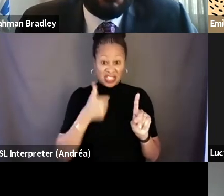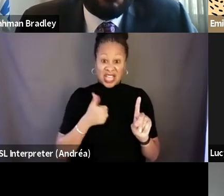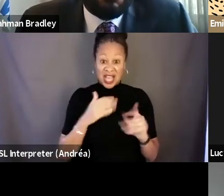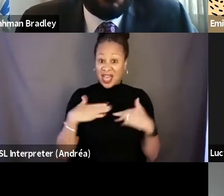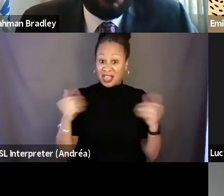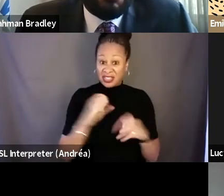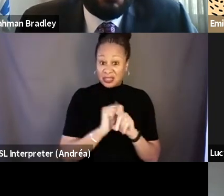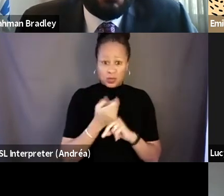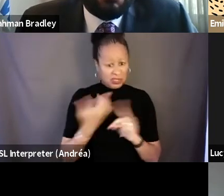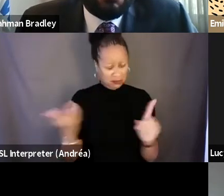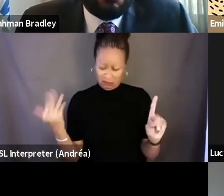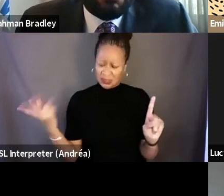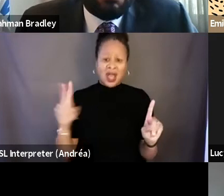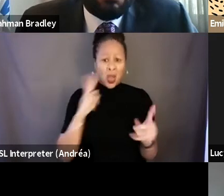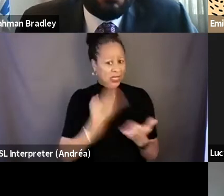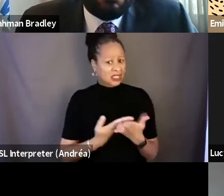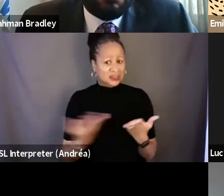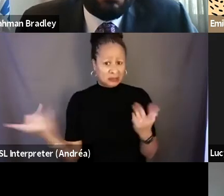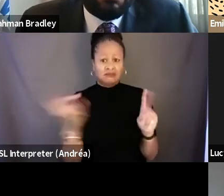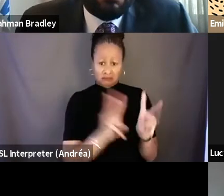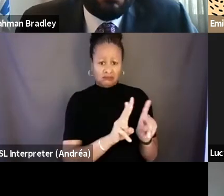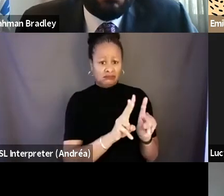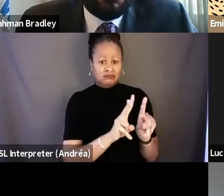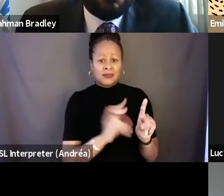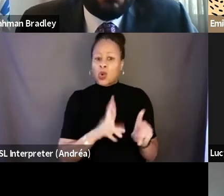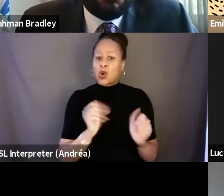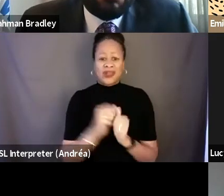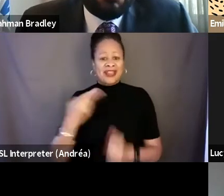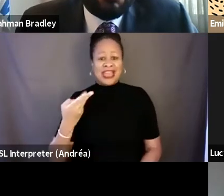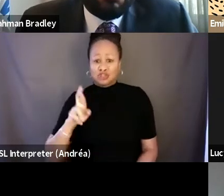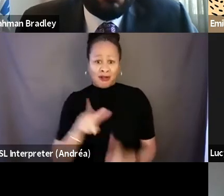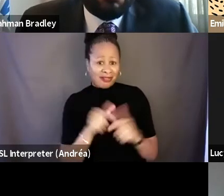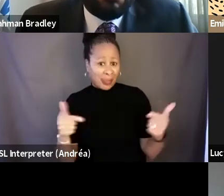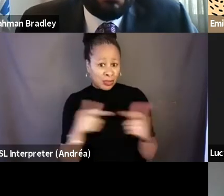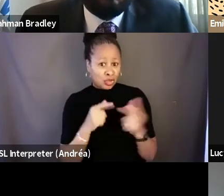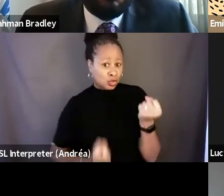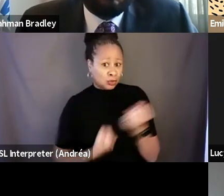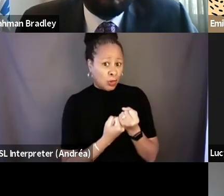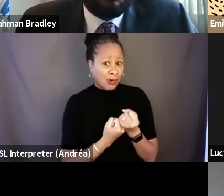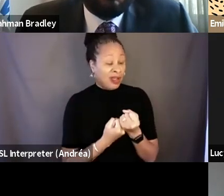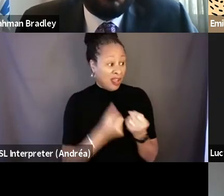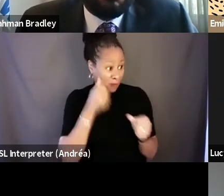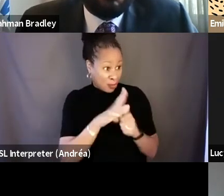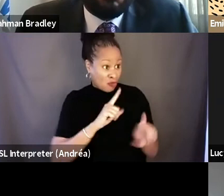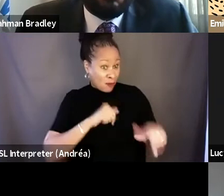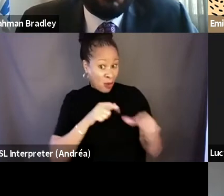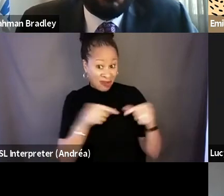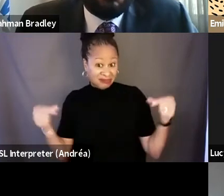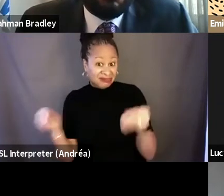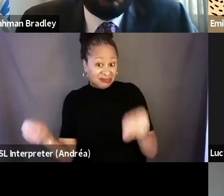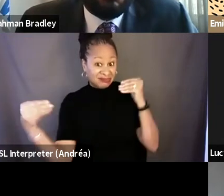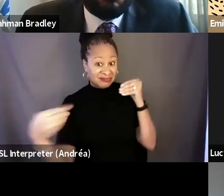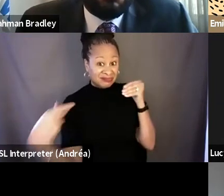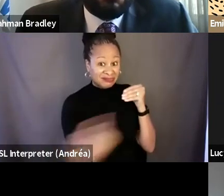unhealthy situation, or with some HR language to back your move up, because this